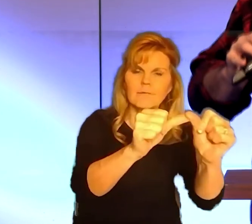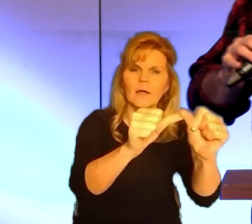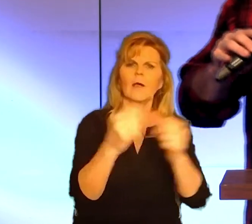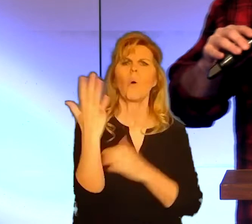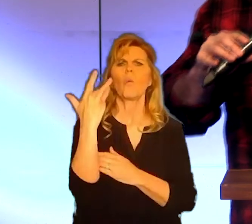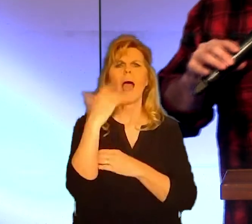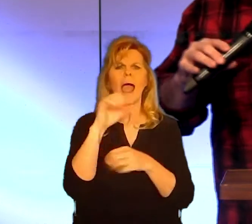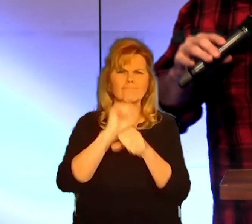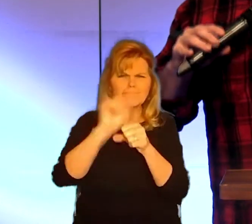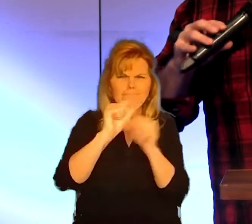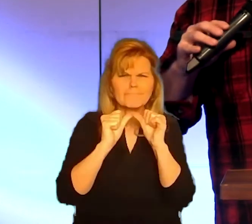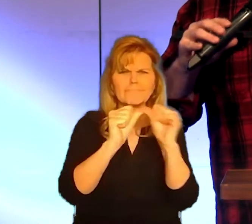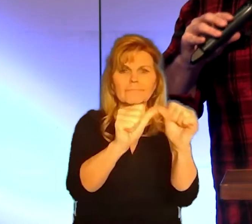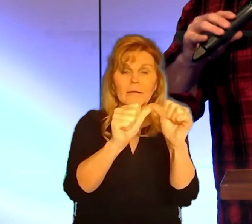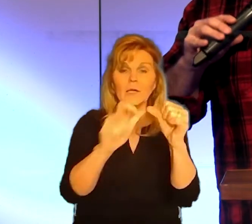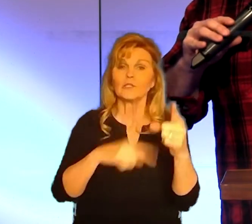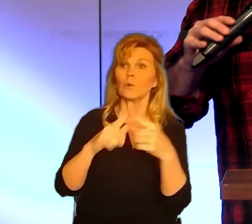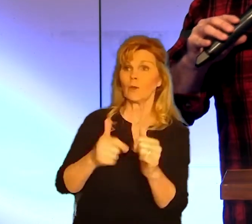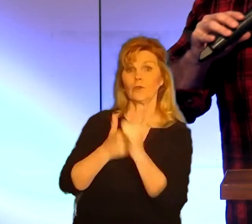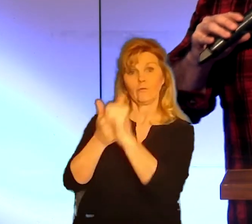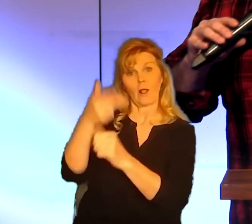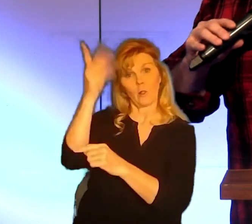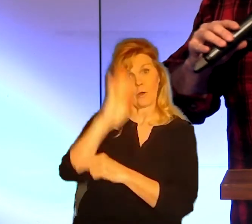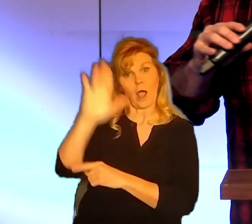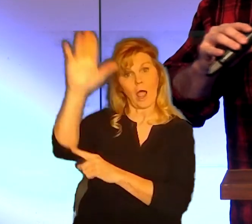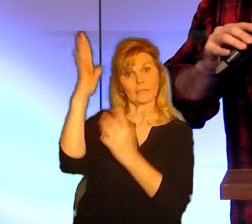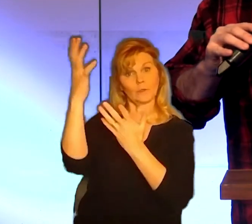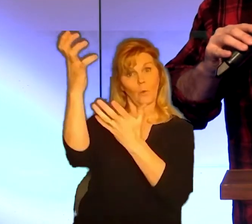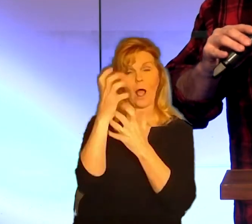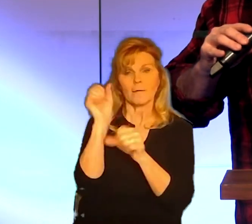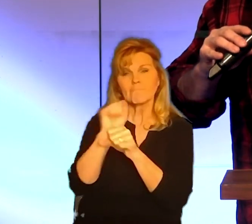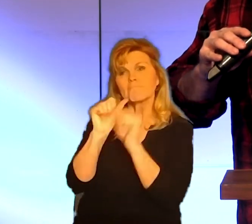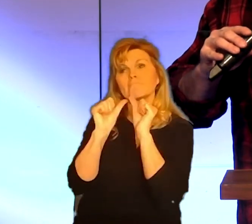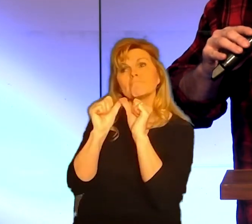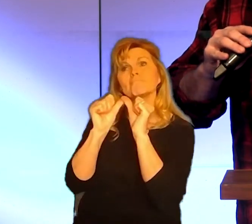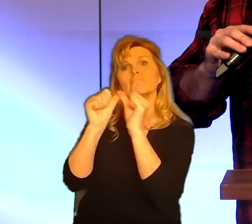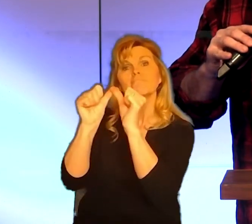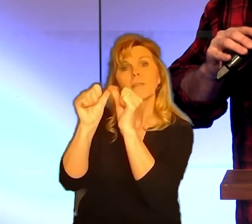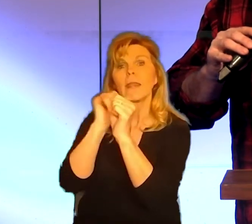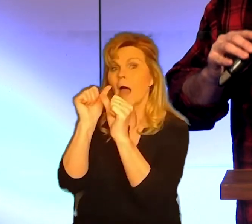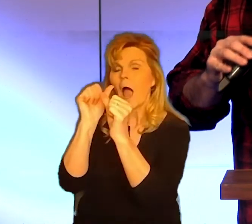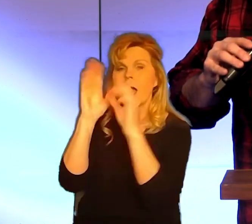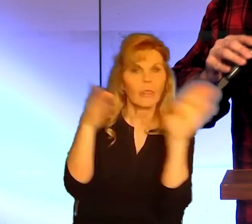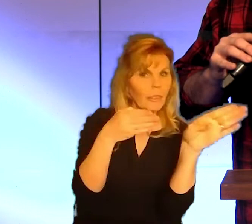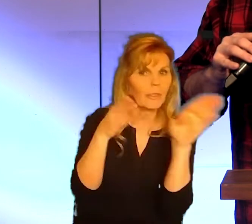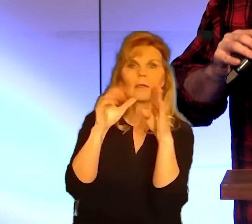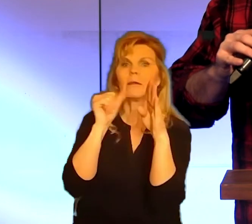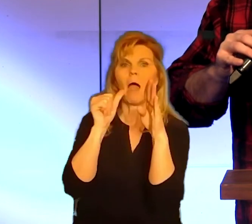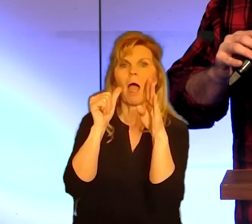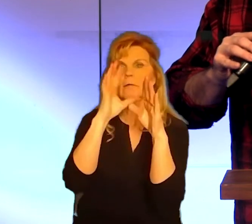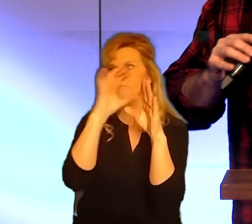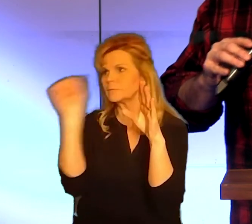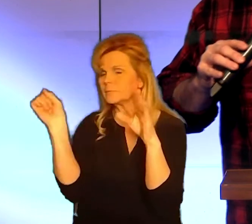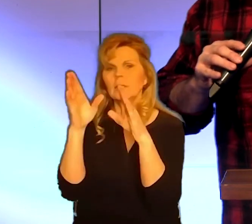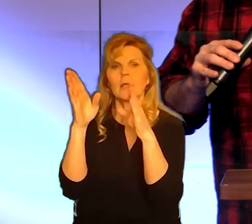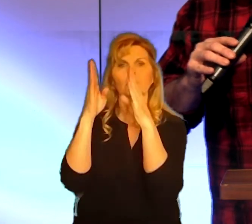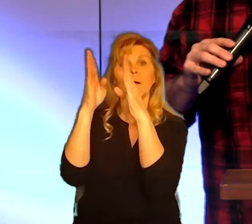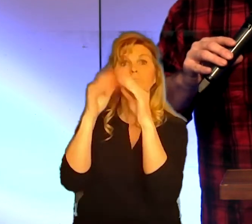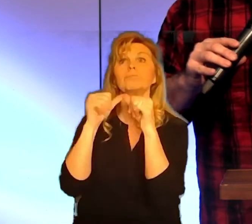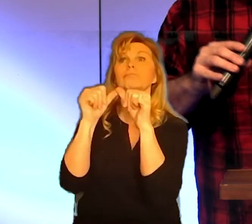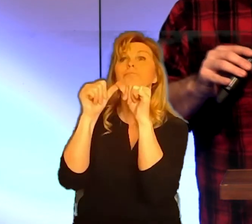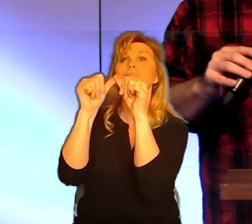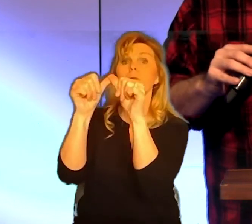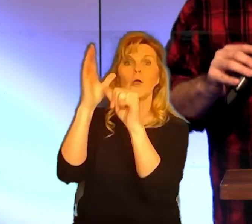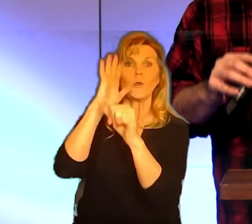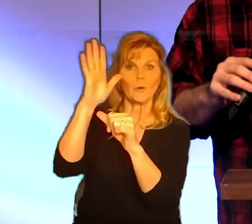when you have done the will of God, you will receive what he has promised. For in just a little while,